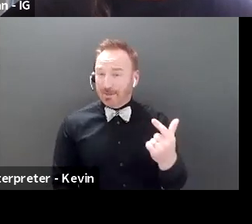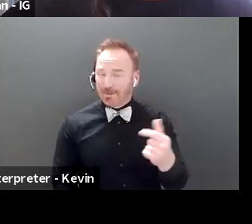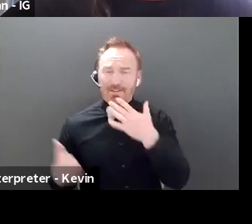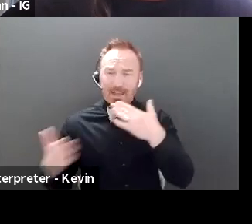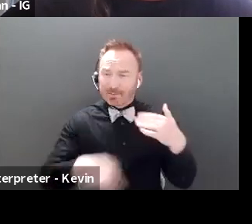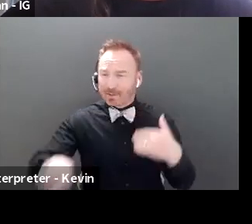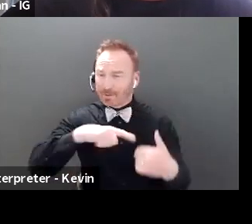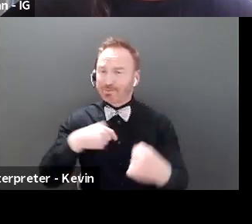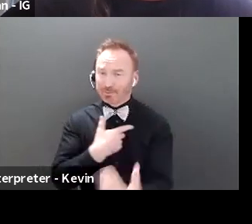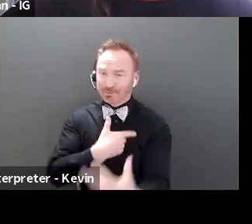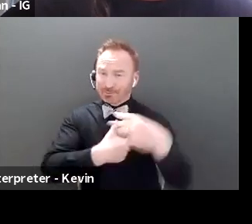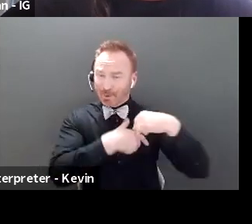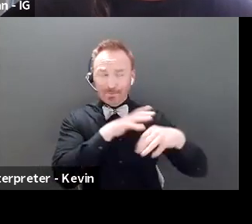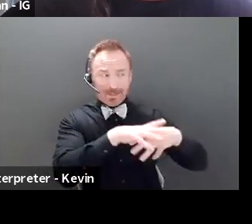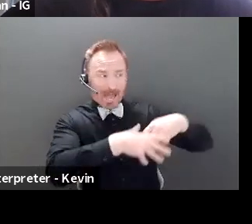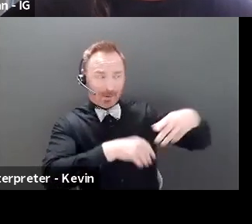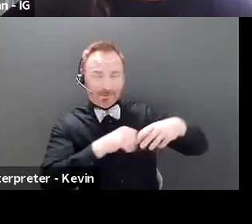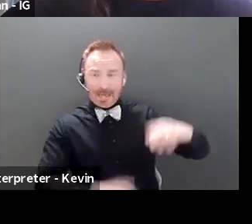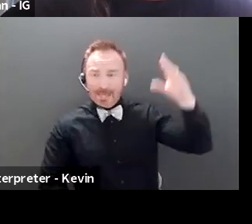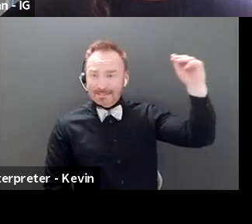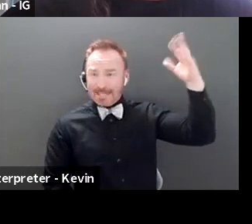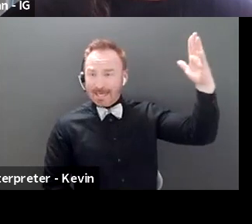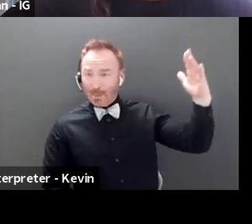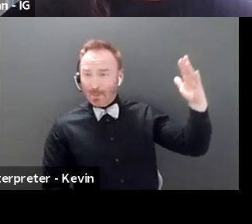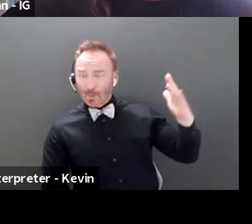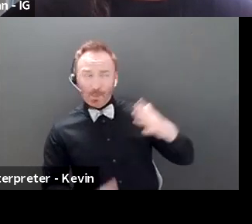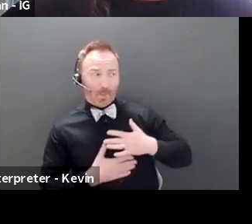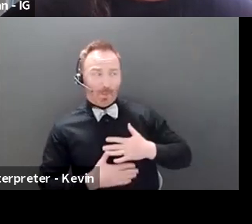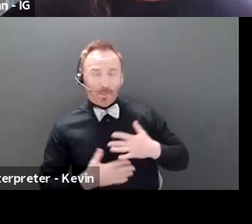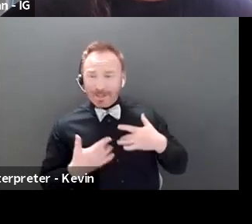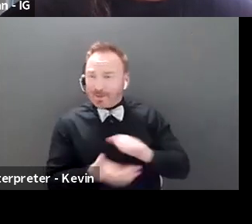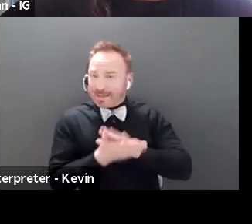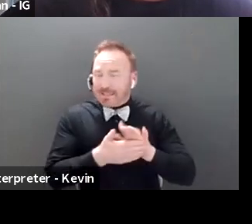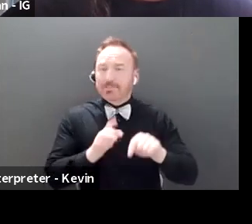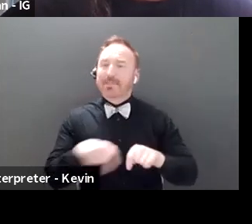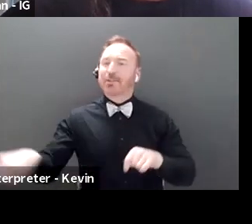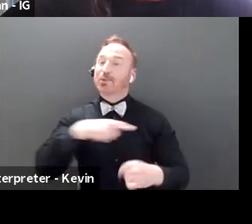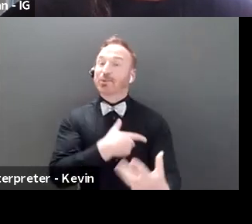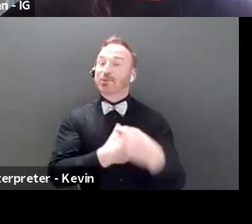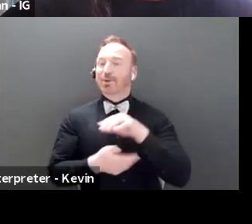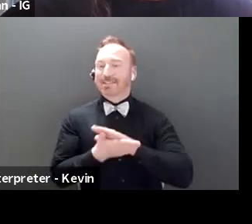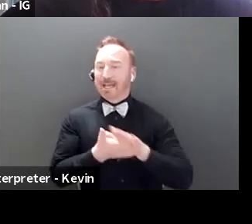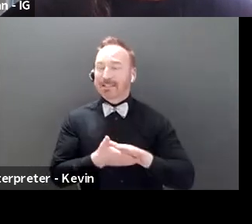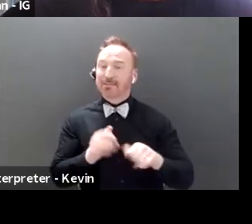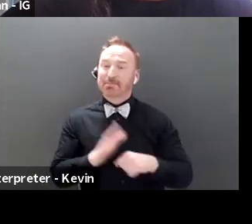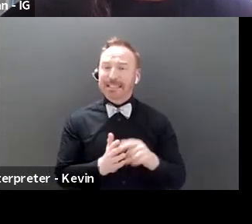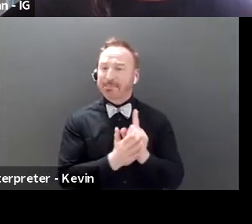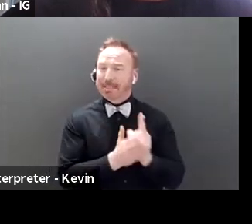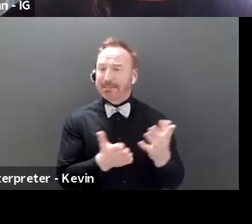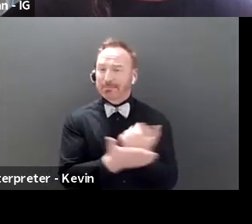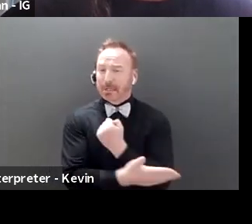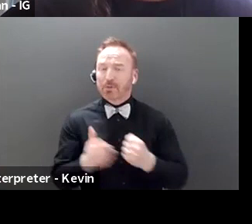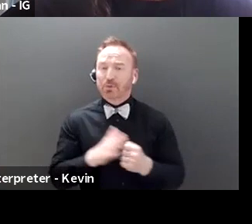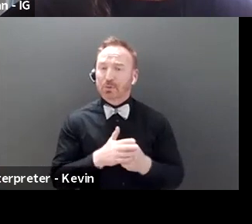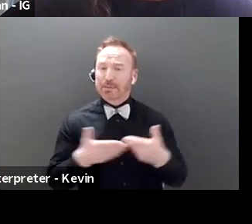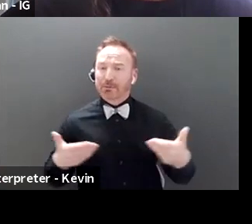sunny weather outside, it's a pleasure that you could join us. I just wanted to take a minute to introduce myself before I pass things over to